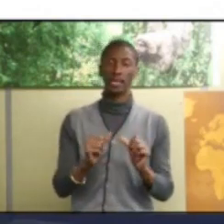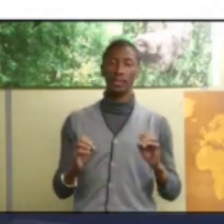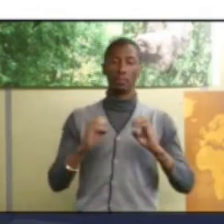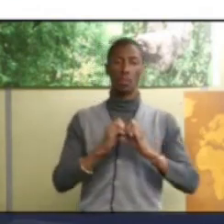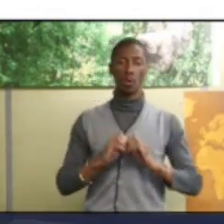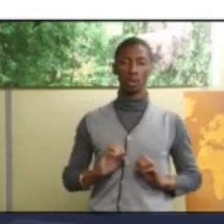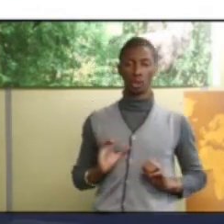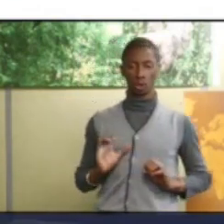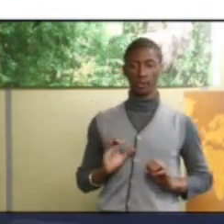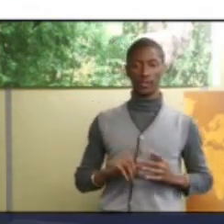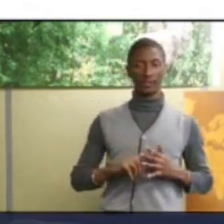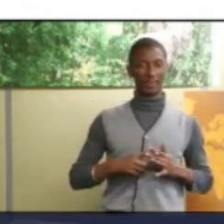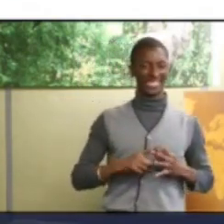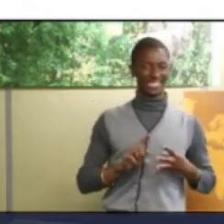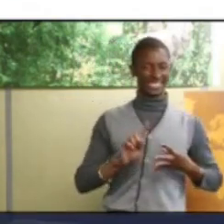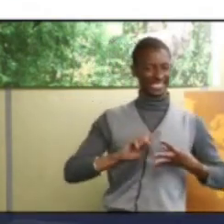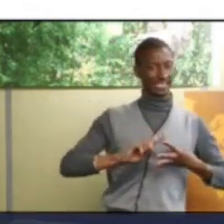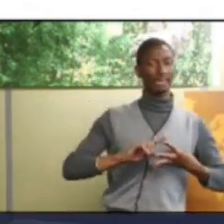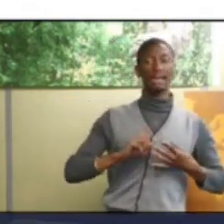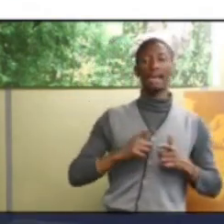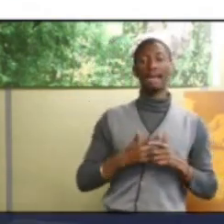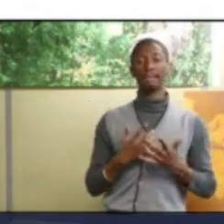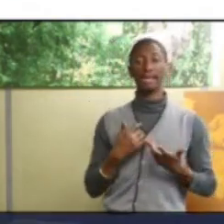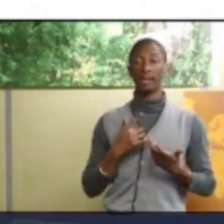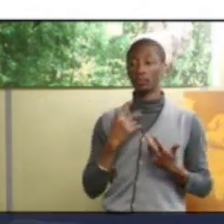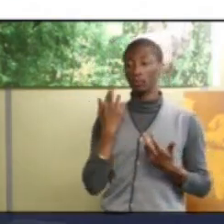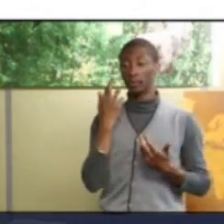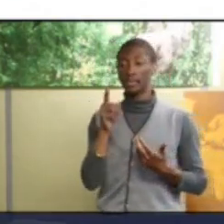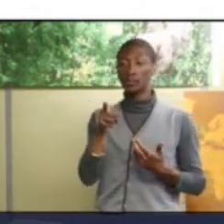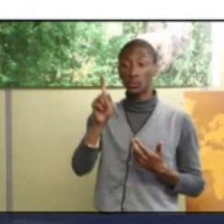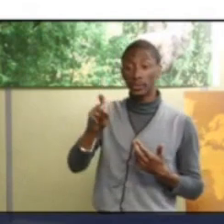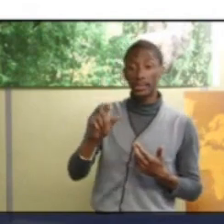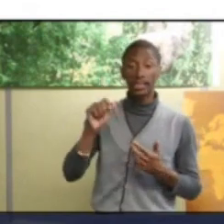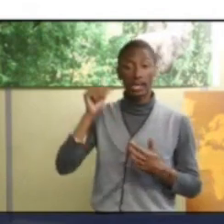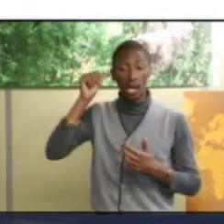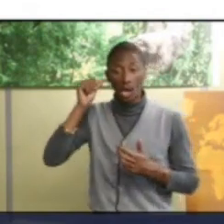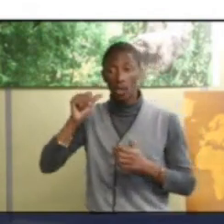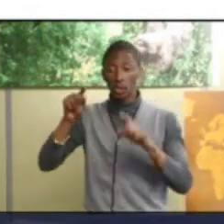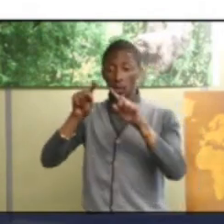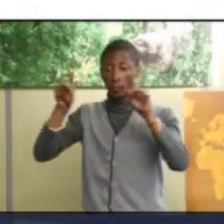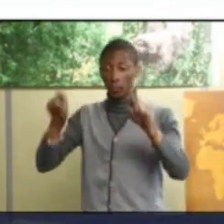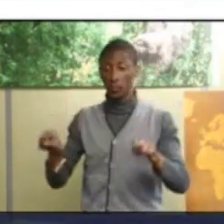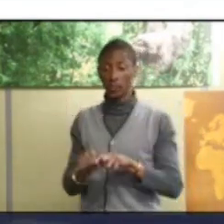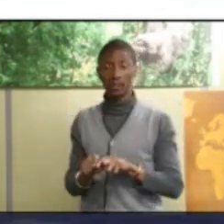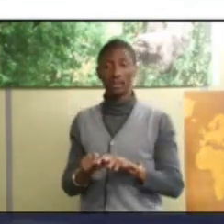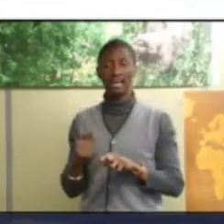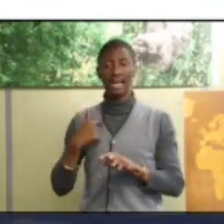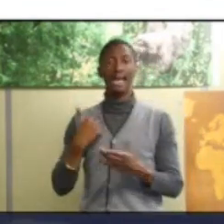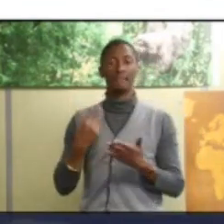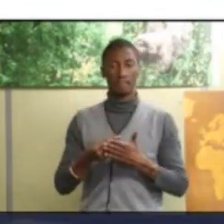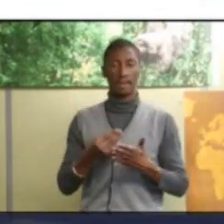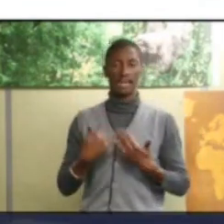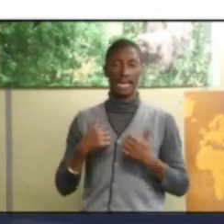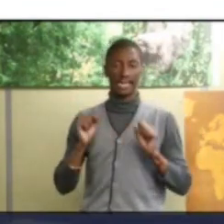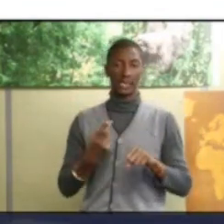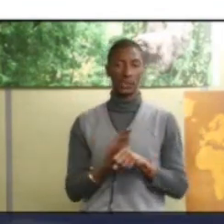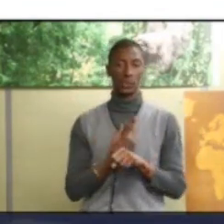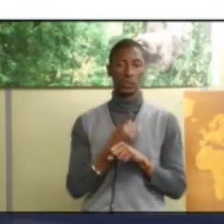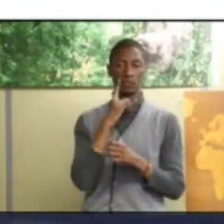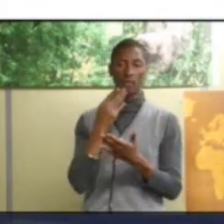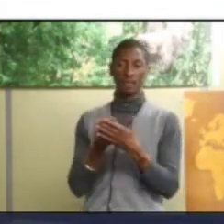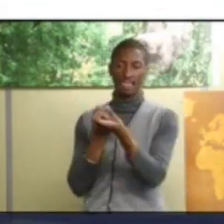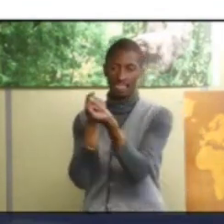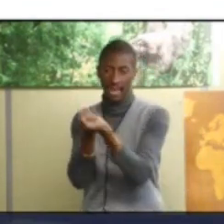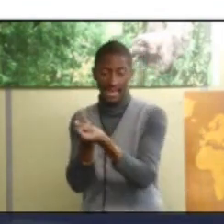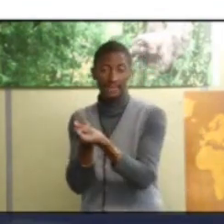as we find out that you needed the audio booth, I have some money that I can still pull from to fund that, either through